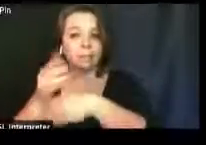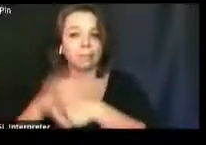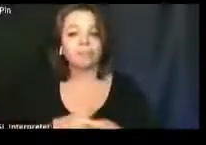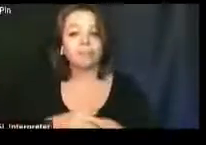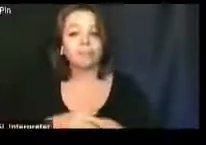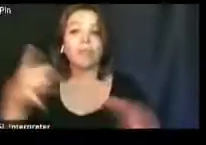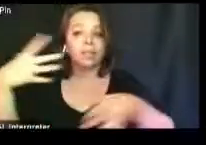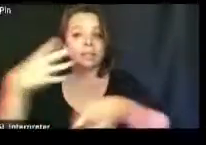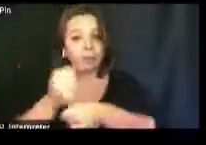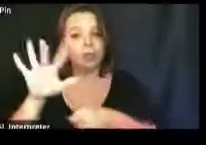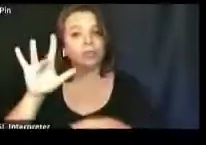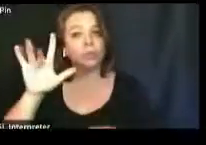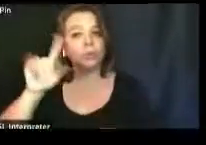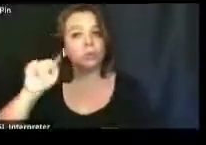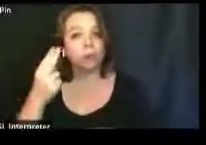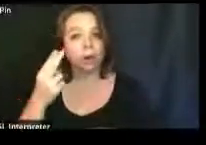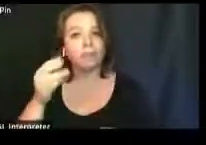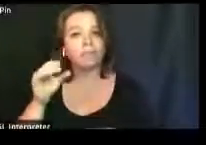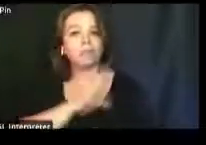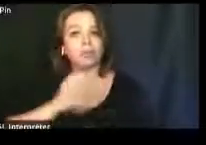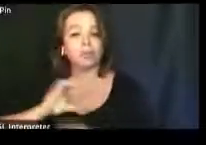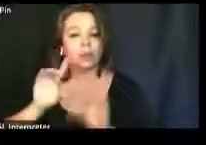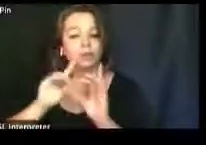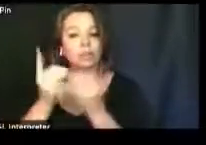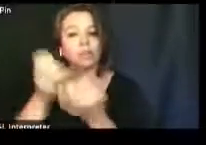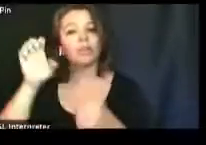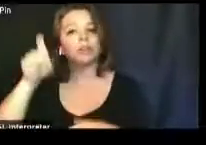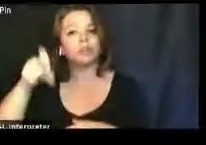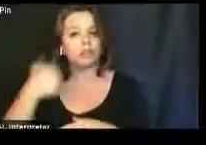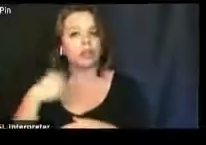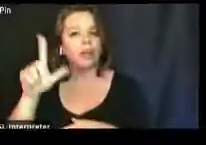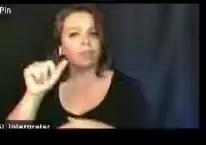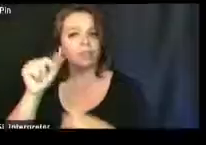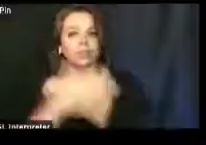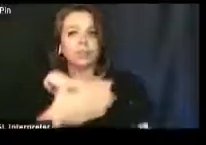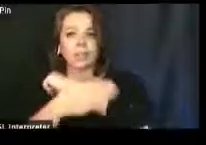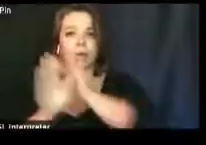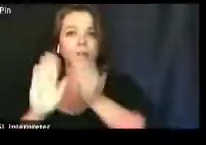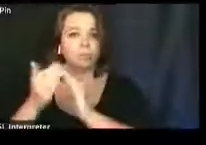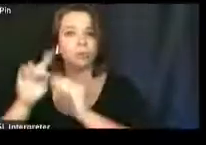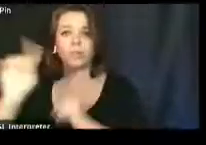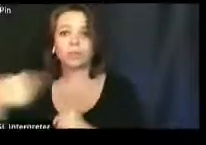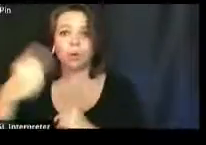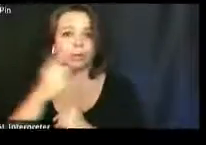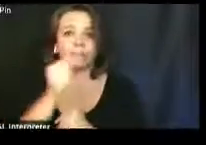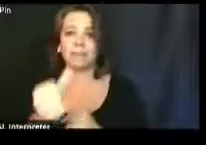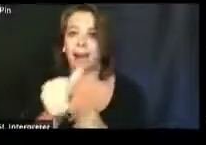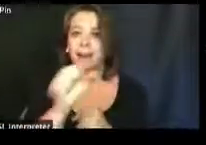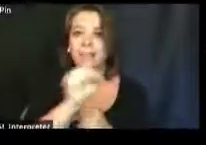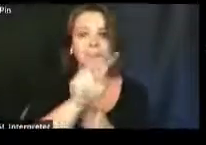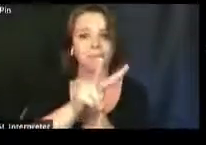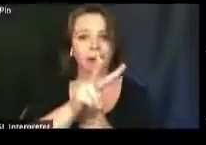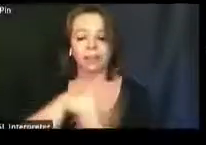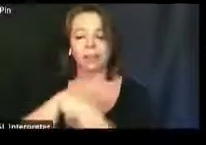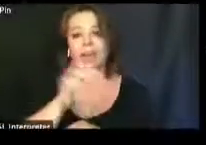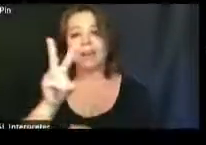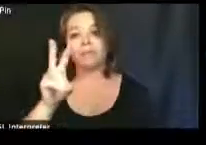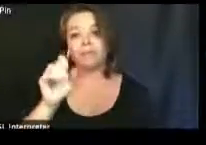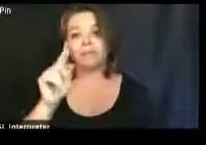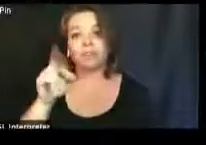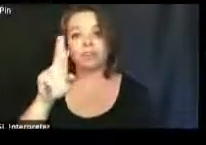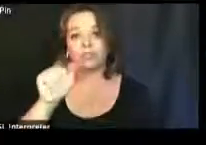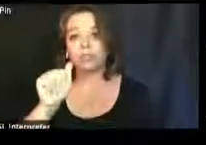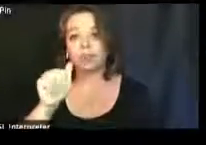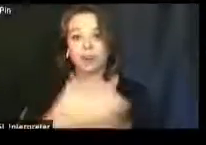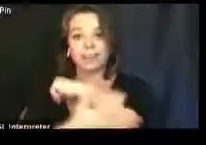Congressional District should comprise of Los Angeles County communities only, and not the Simi Valley in Ventura County, nor any